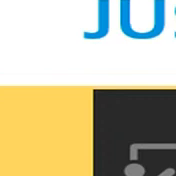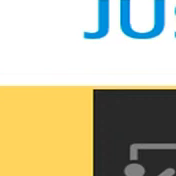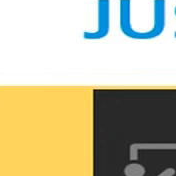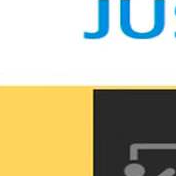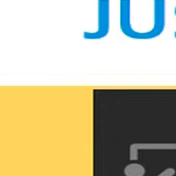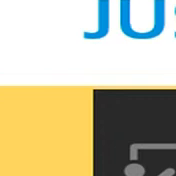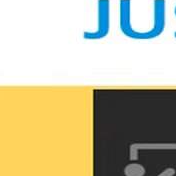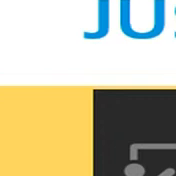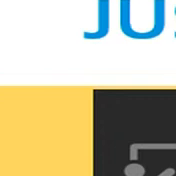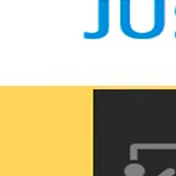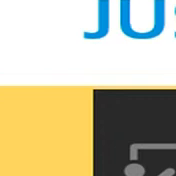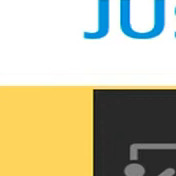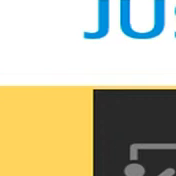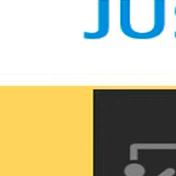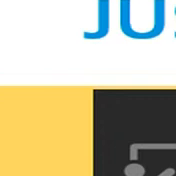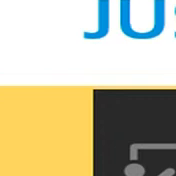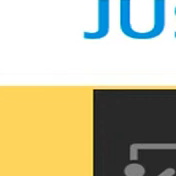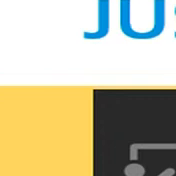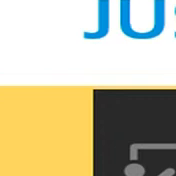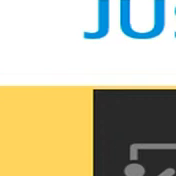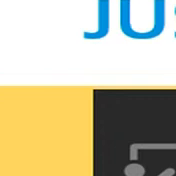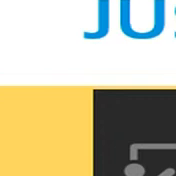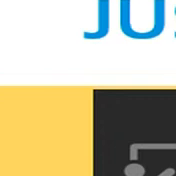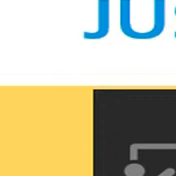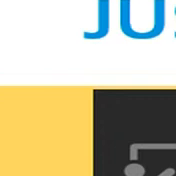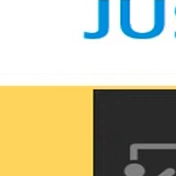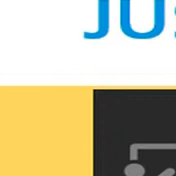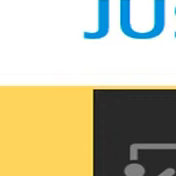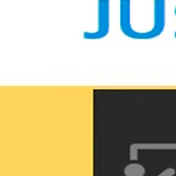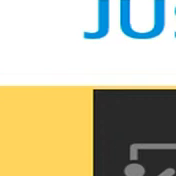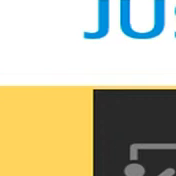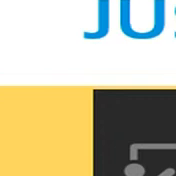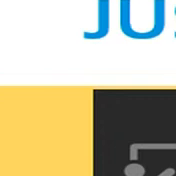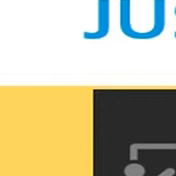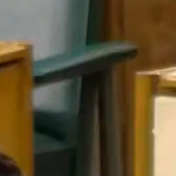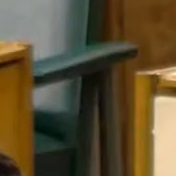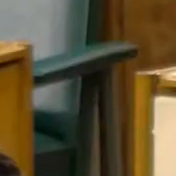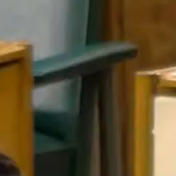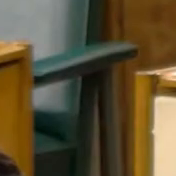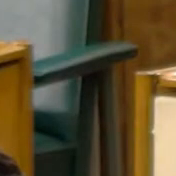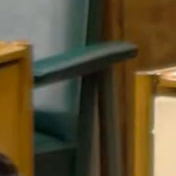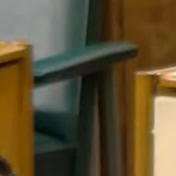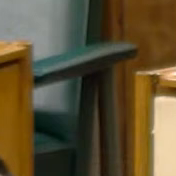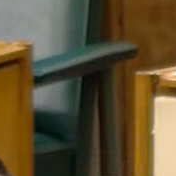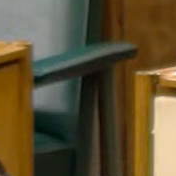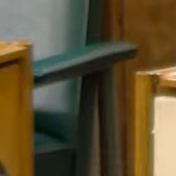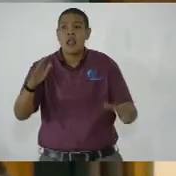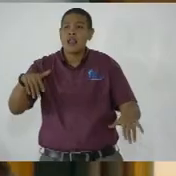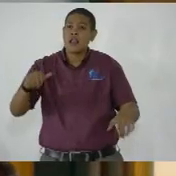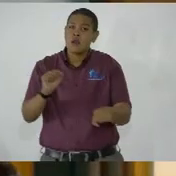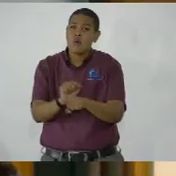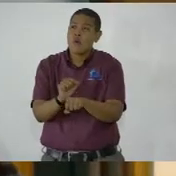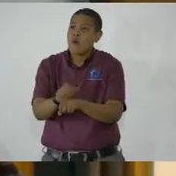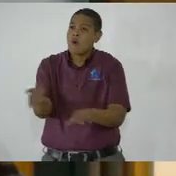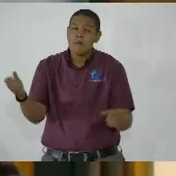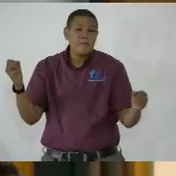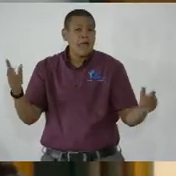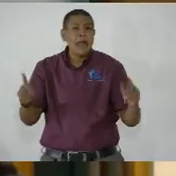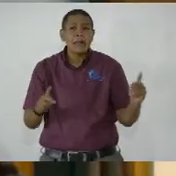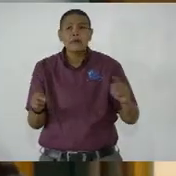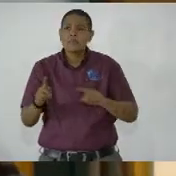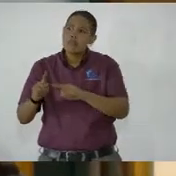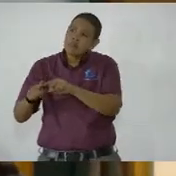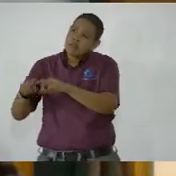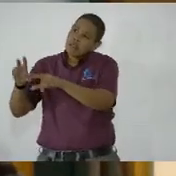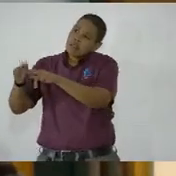in a tremendous way. Many pensioners, many unemployed, many persons depend